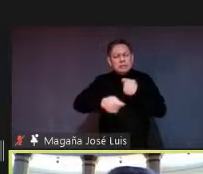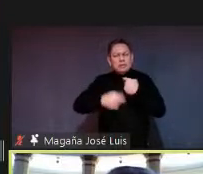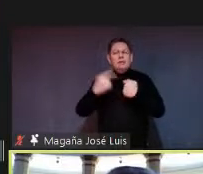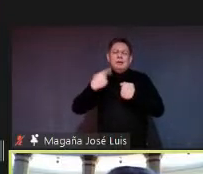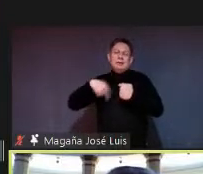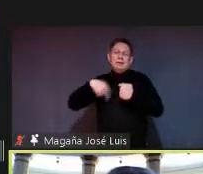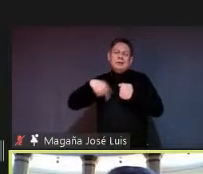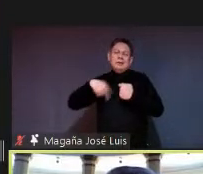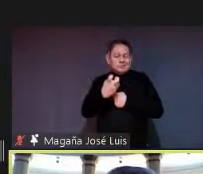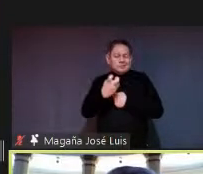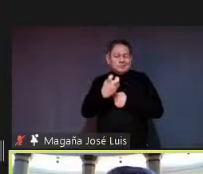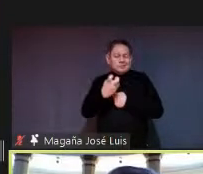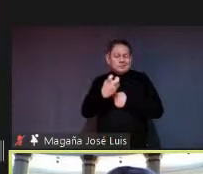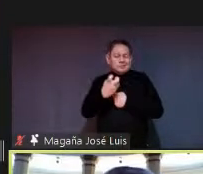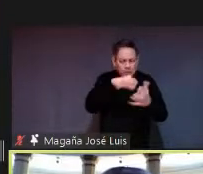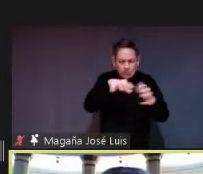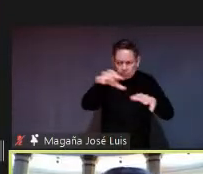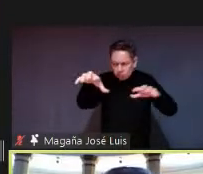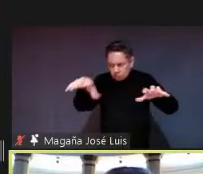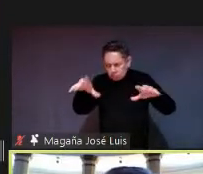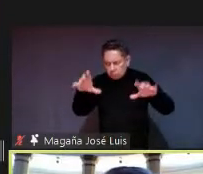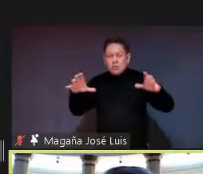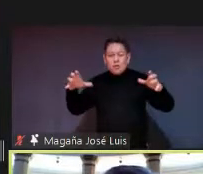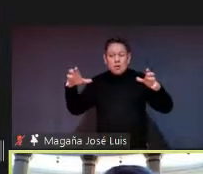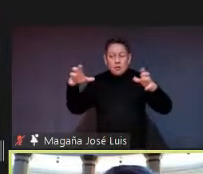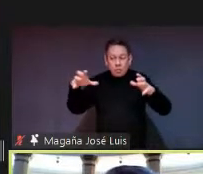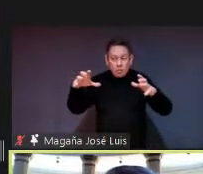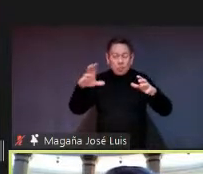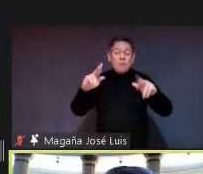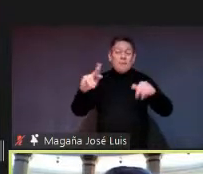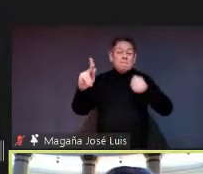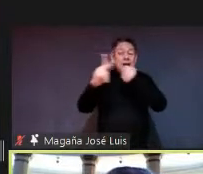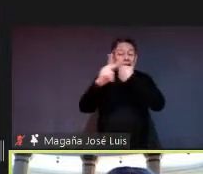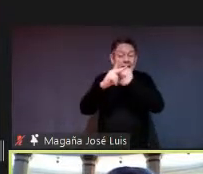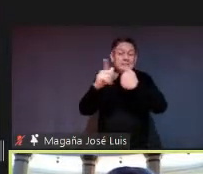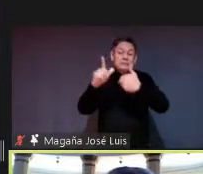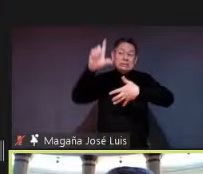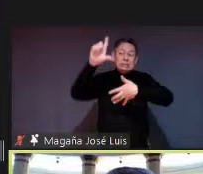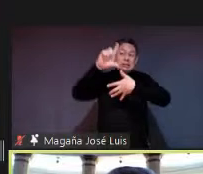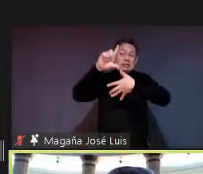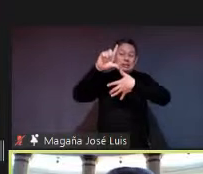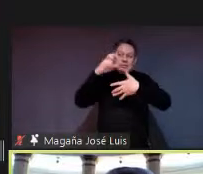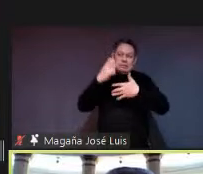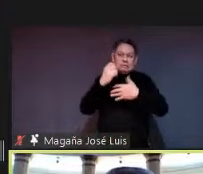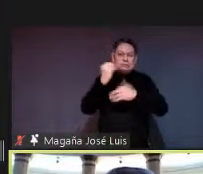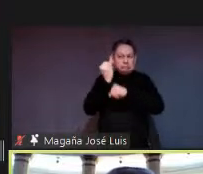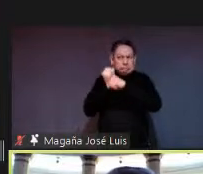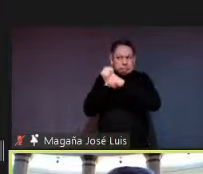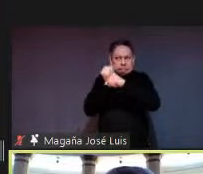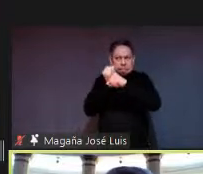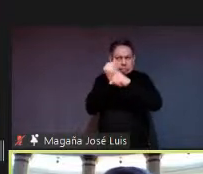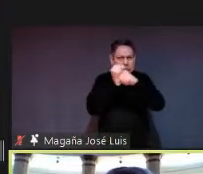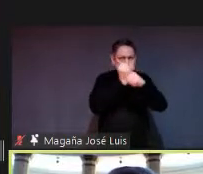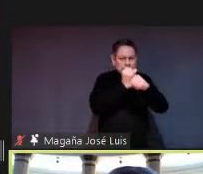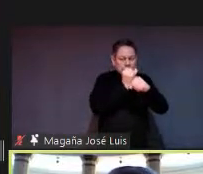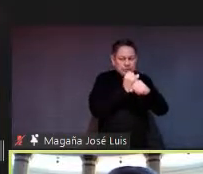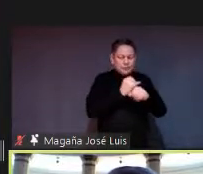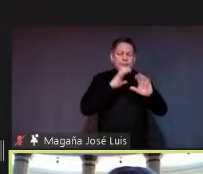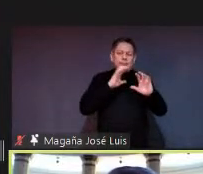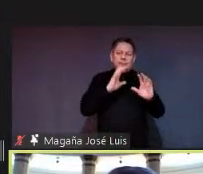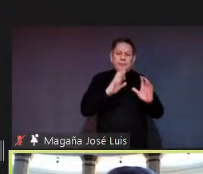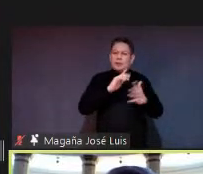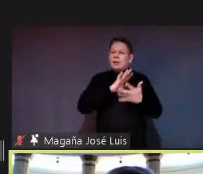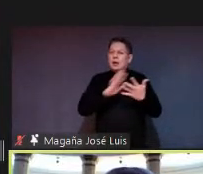of our population at the regional, national, at the international level, and within the Americas as well. We had